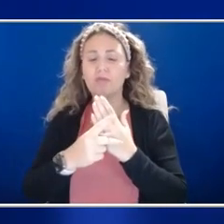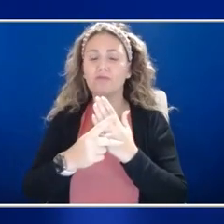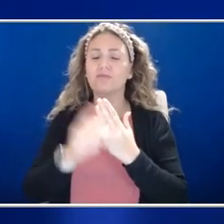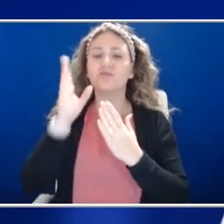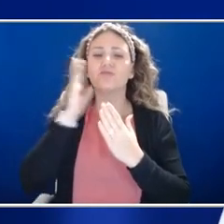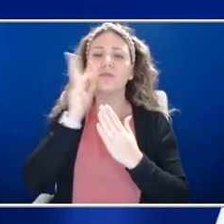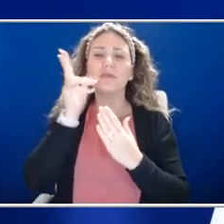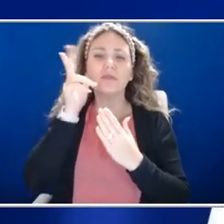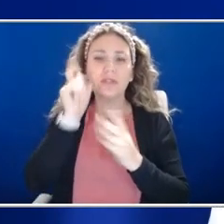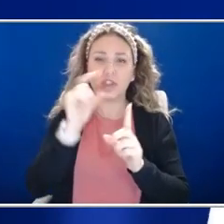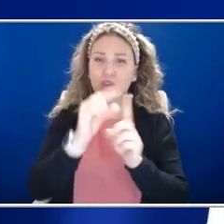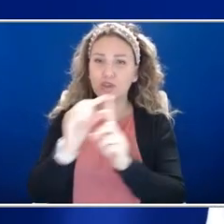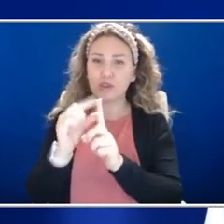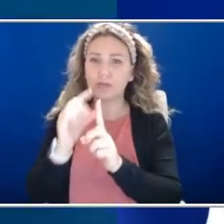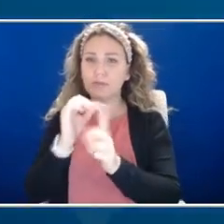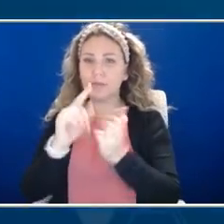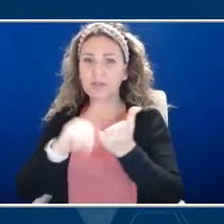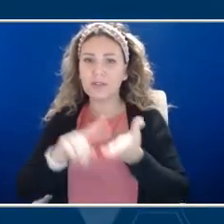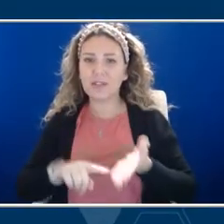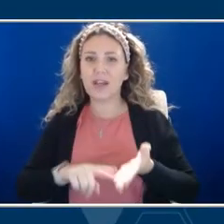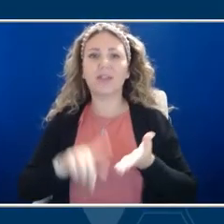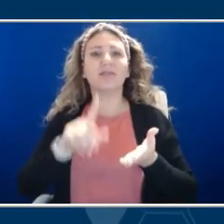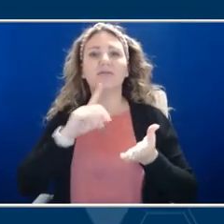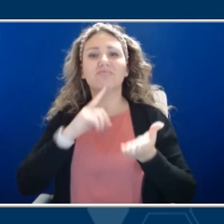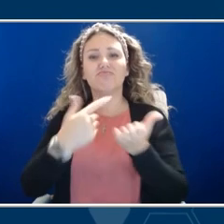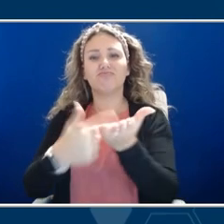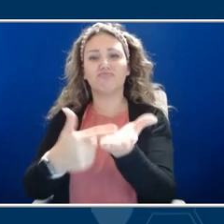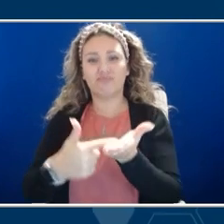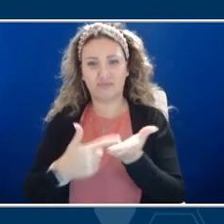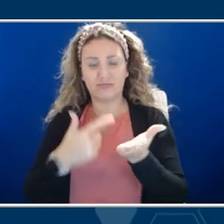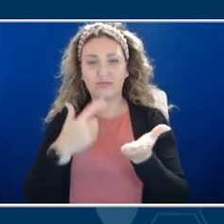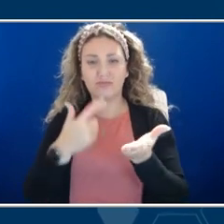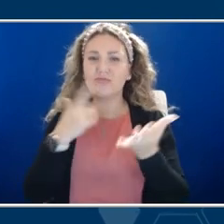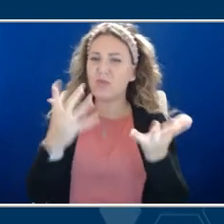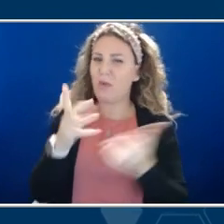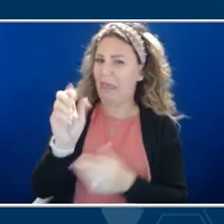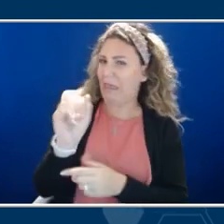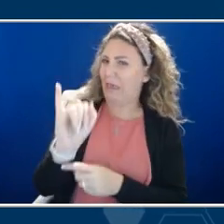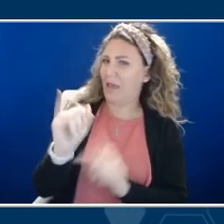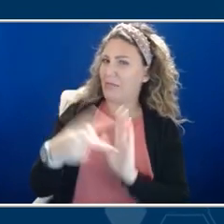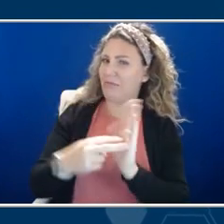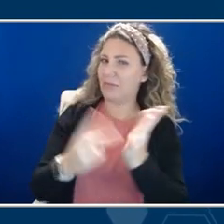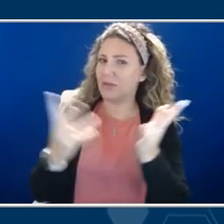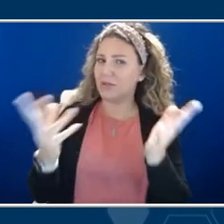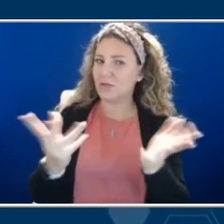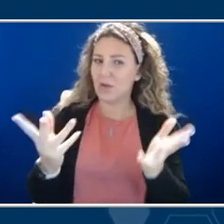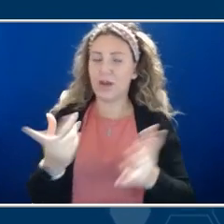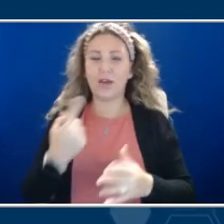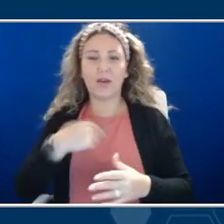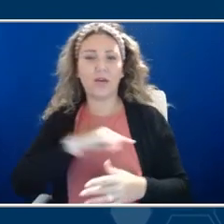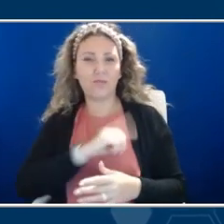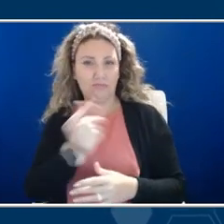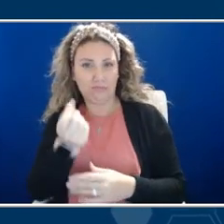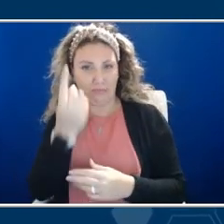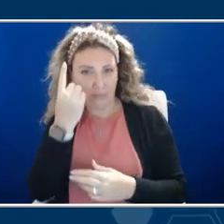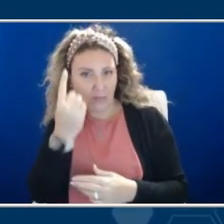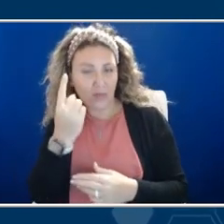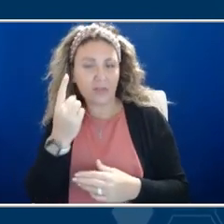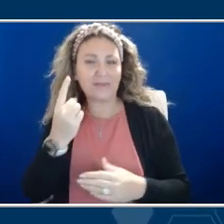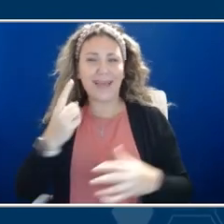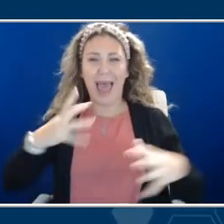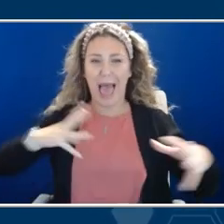the research. Let's begin with what is AI. We've all come to understand the Hollywood version